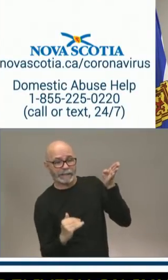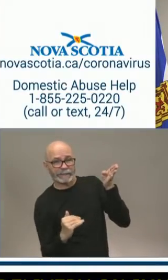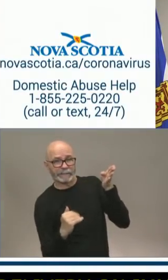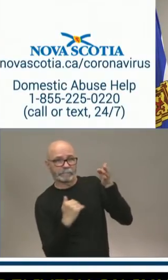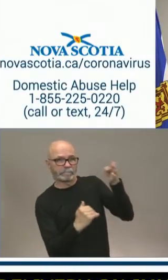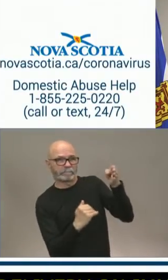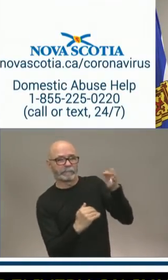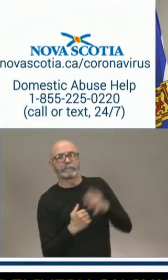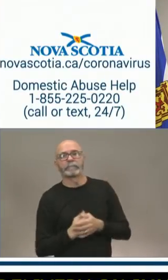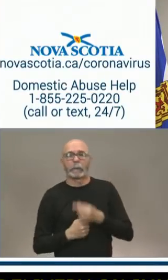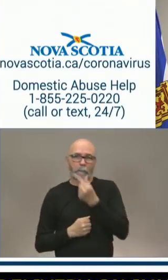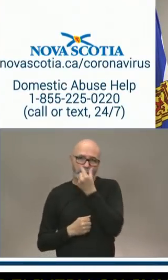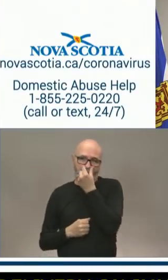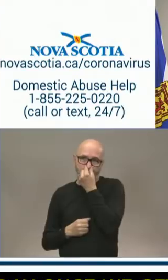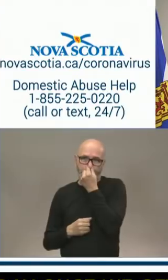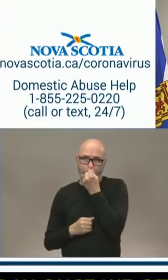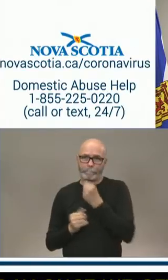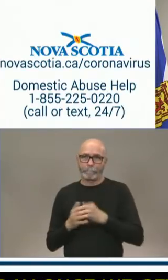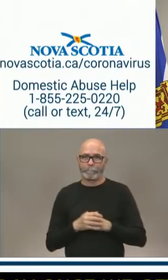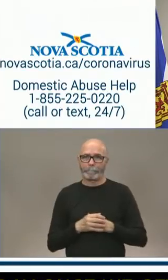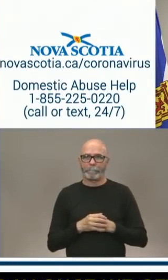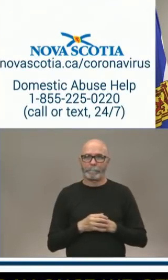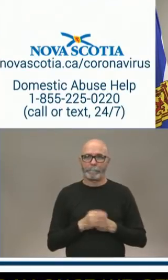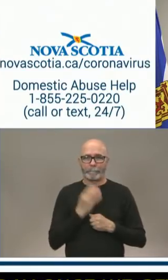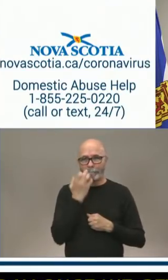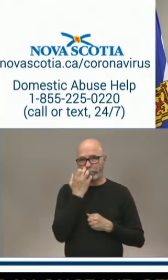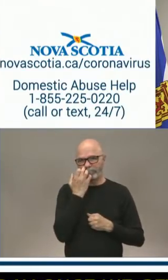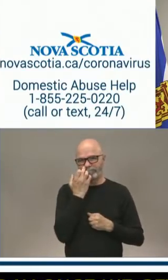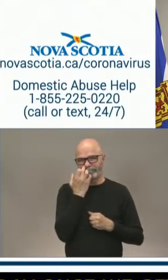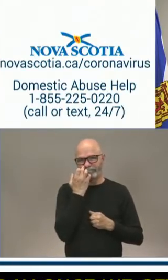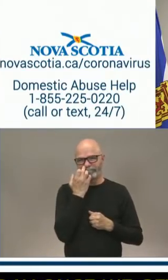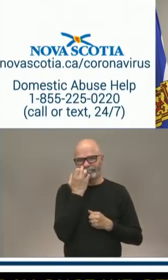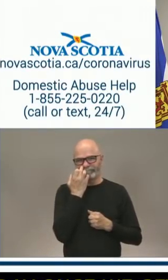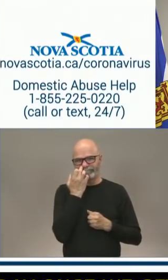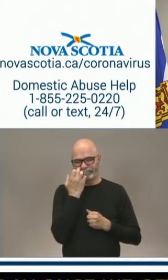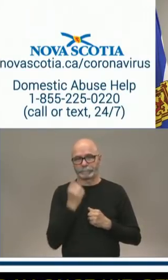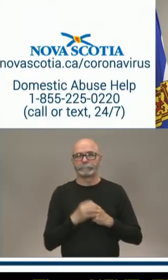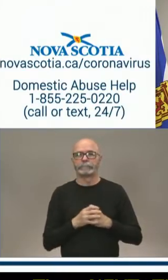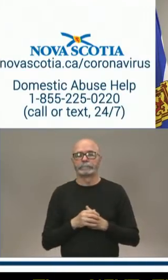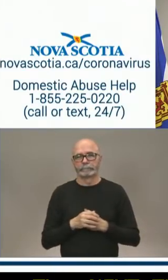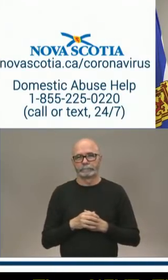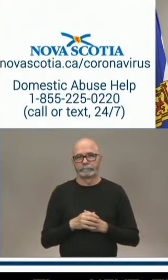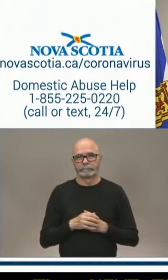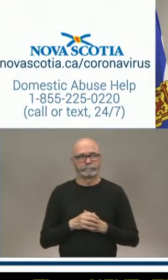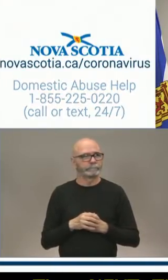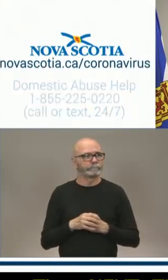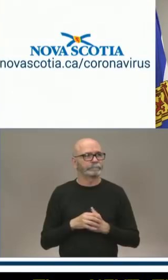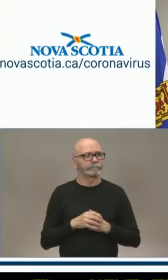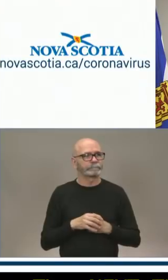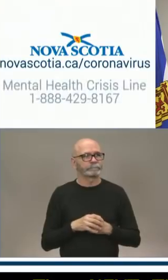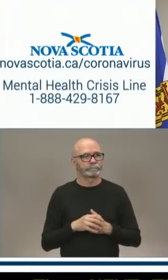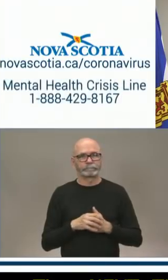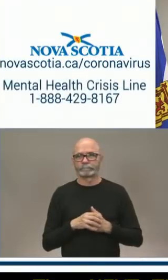Good afternoon. Dr. Strang, I was wondering if you can tell us a little bit more about the national adverse event